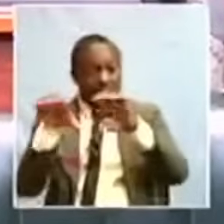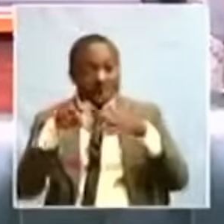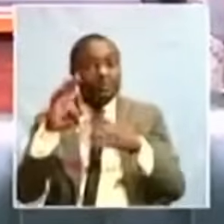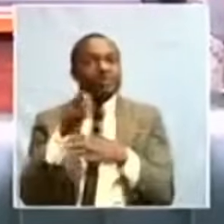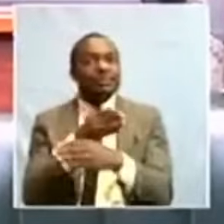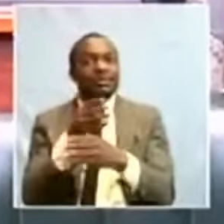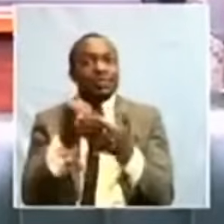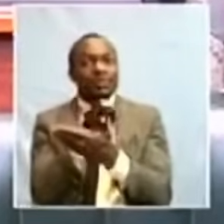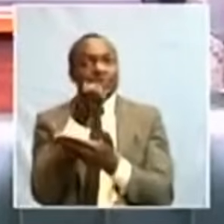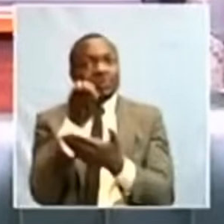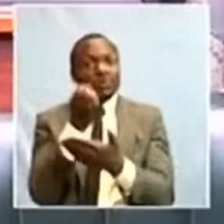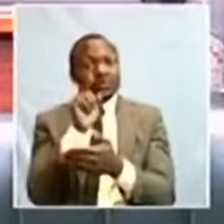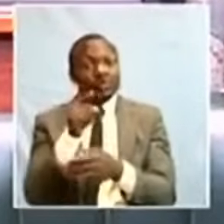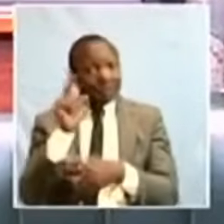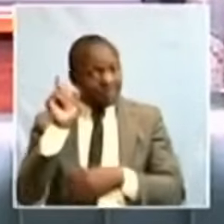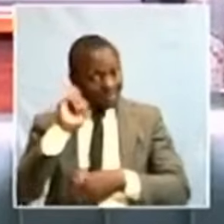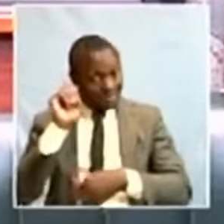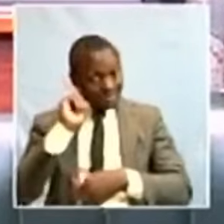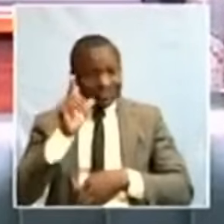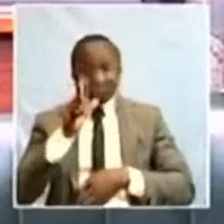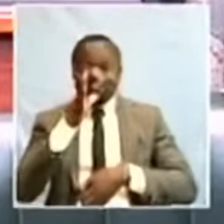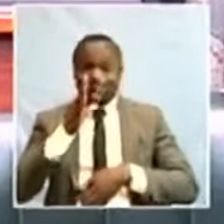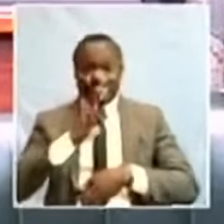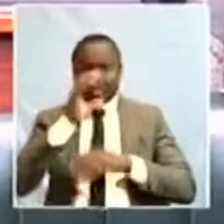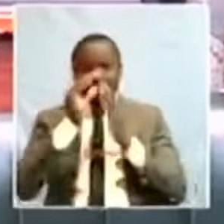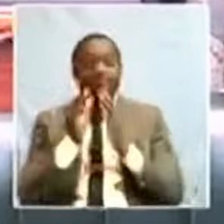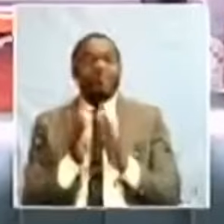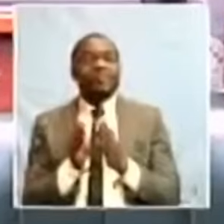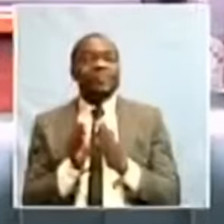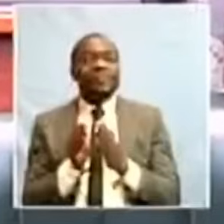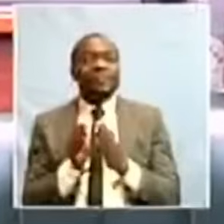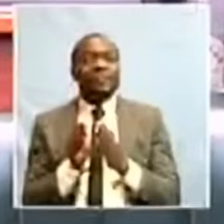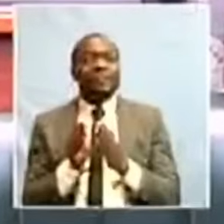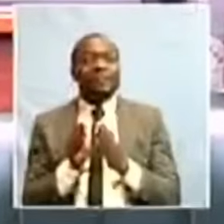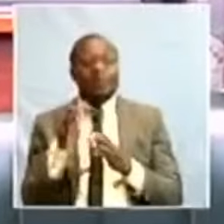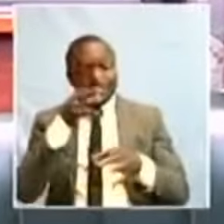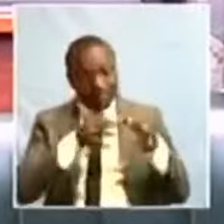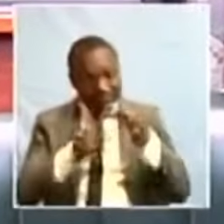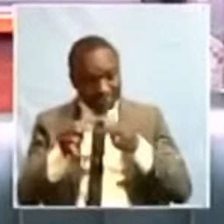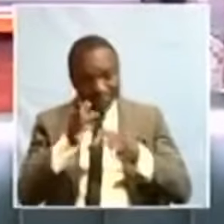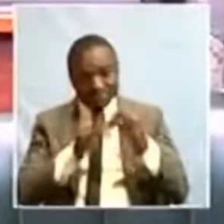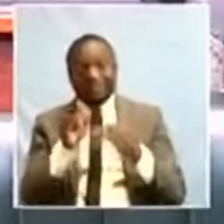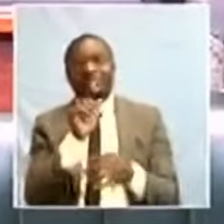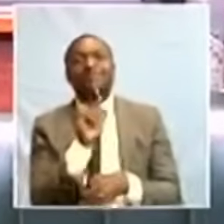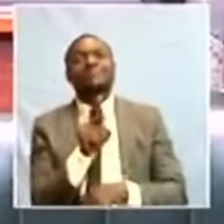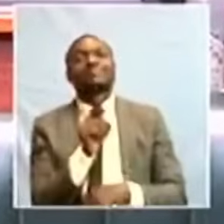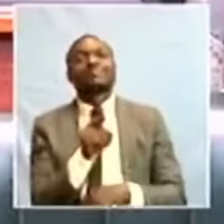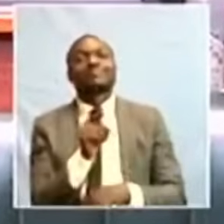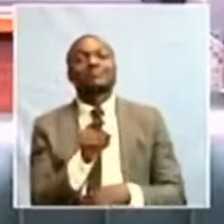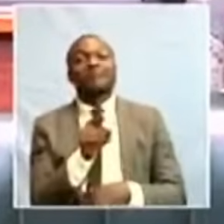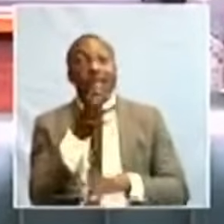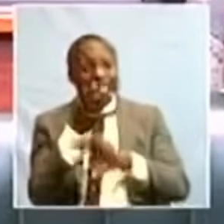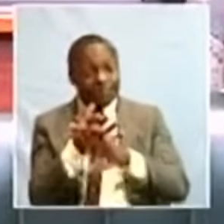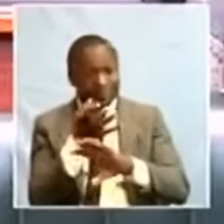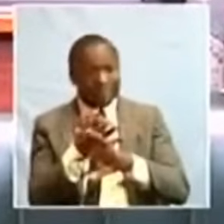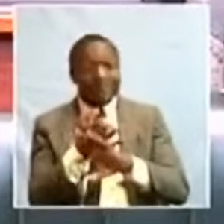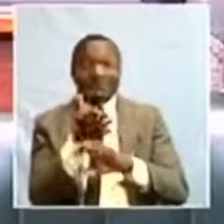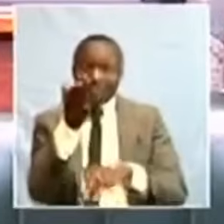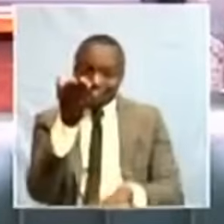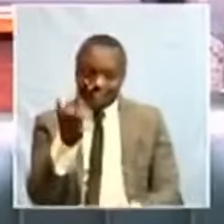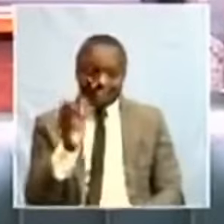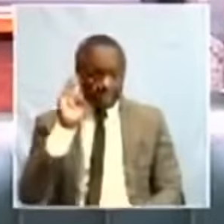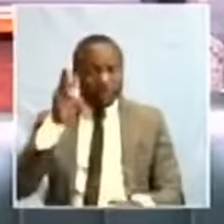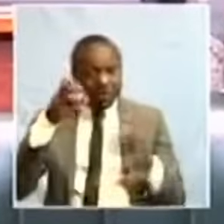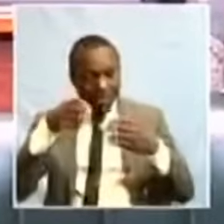economy, like you heard the Madam Speaker say, we have explained that difficult as it is, we